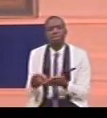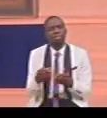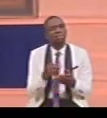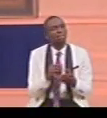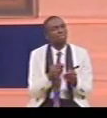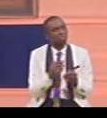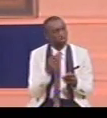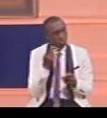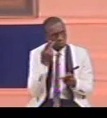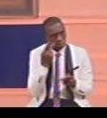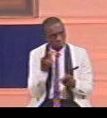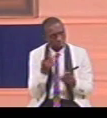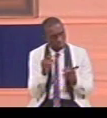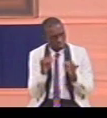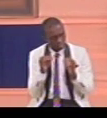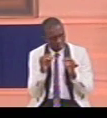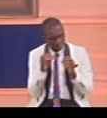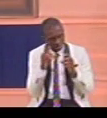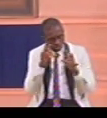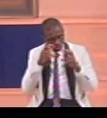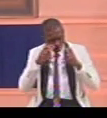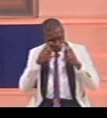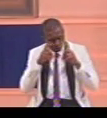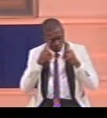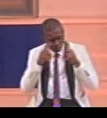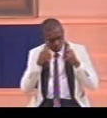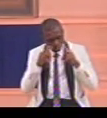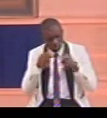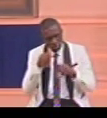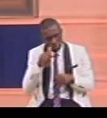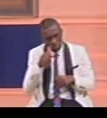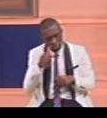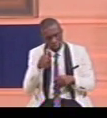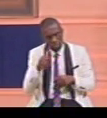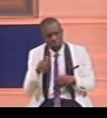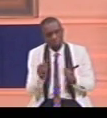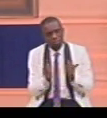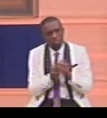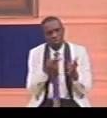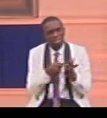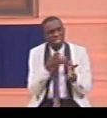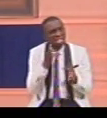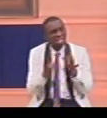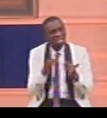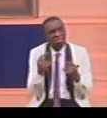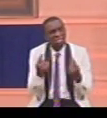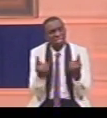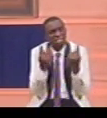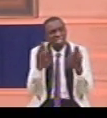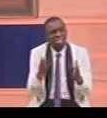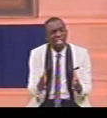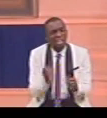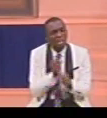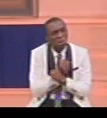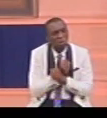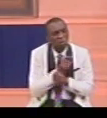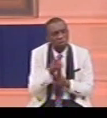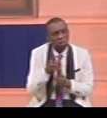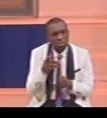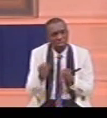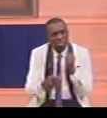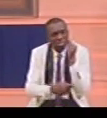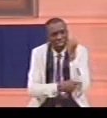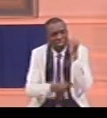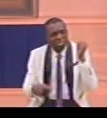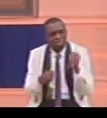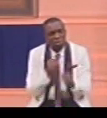and measure your life for this if the seeds love you if the robbers love you if the people that are